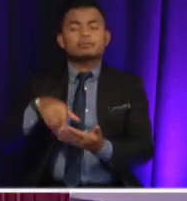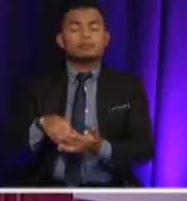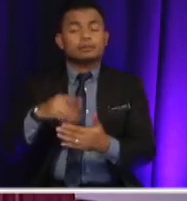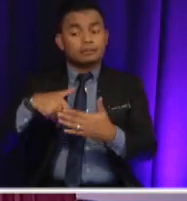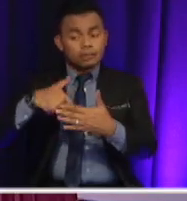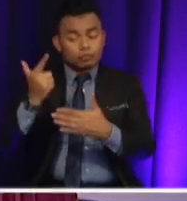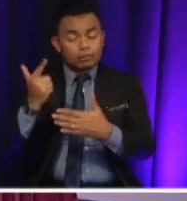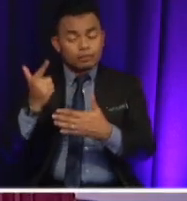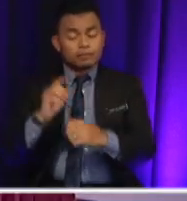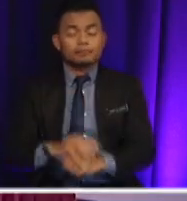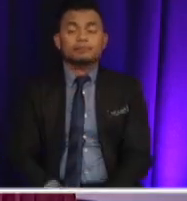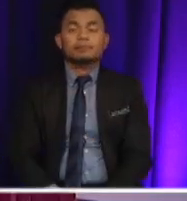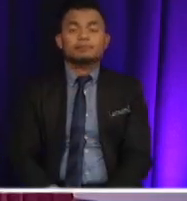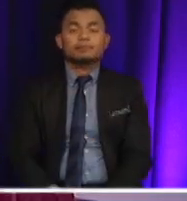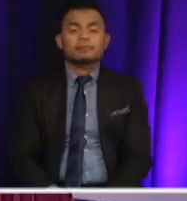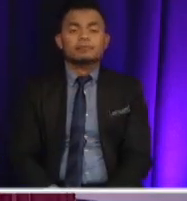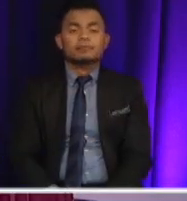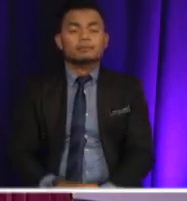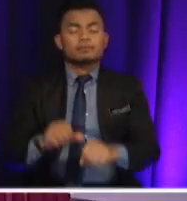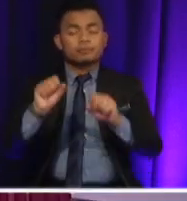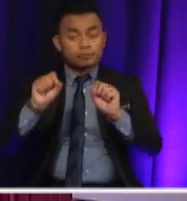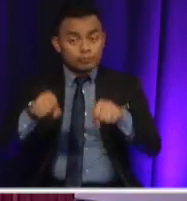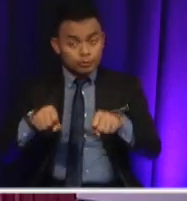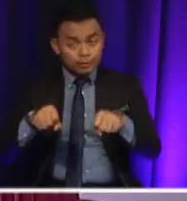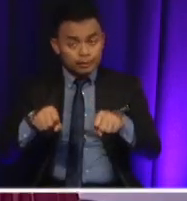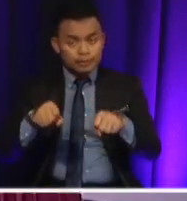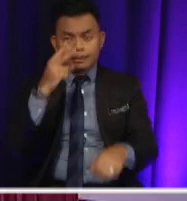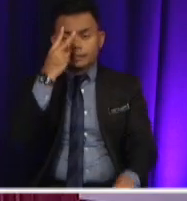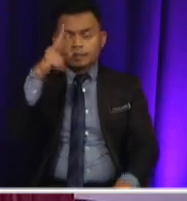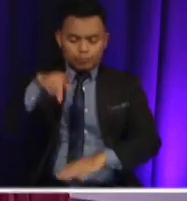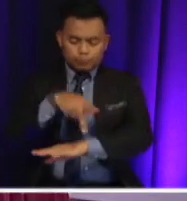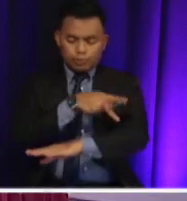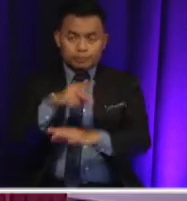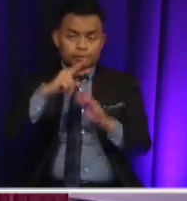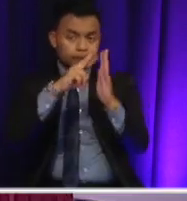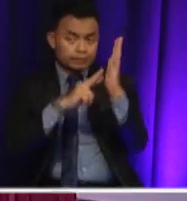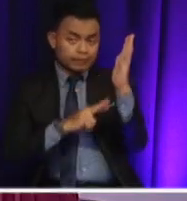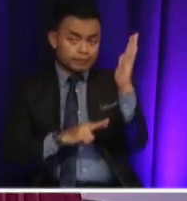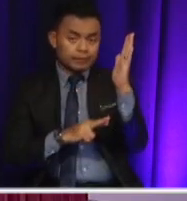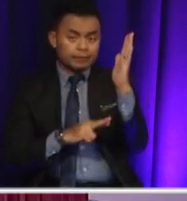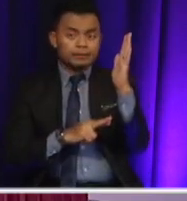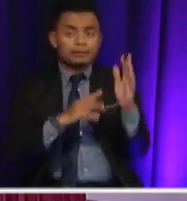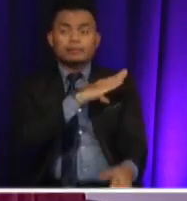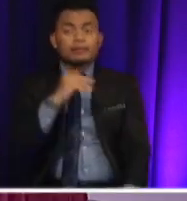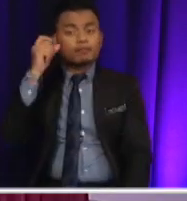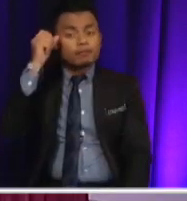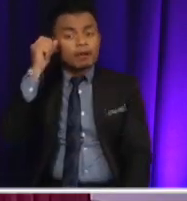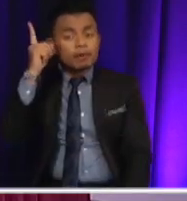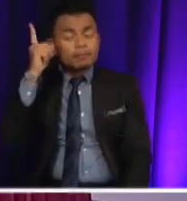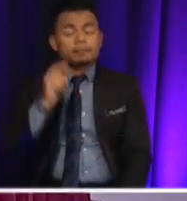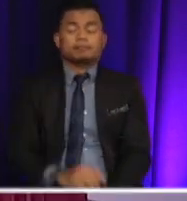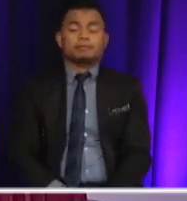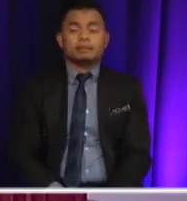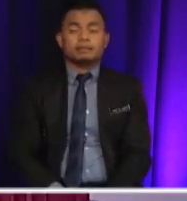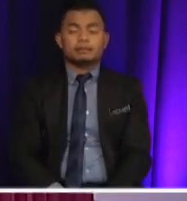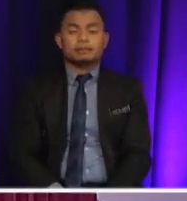watching, you will be able to, after this, look at the poem, read it, and try to understand what it means and what